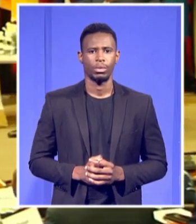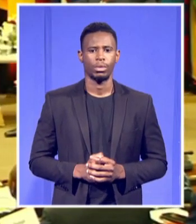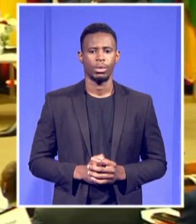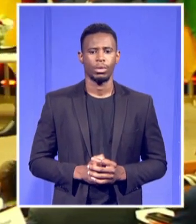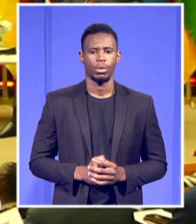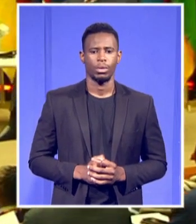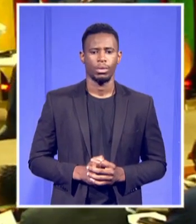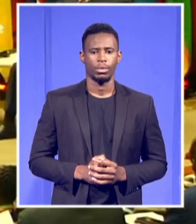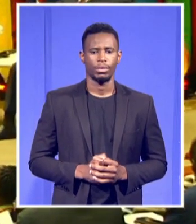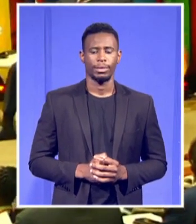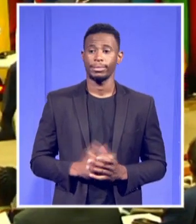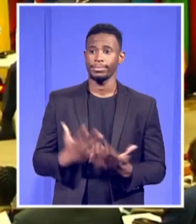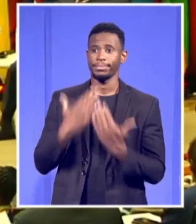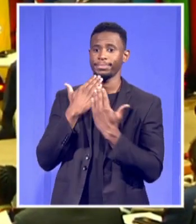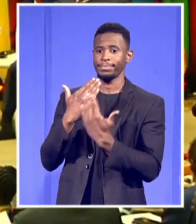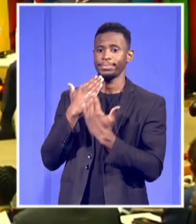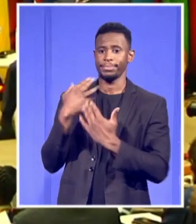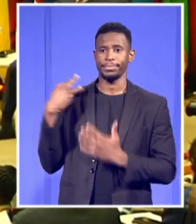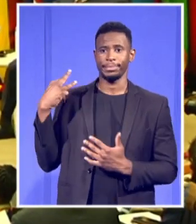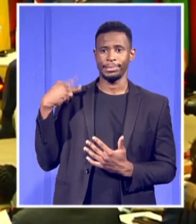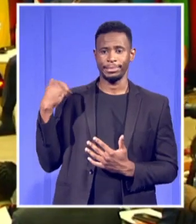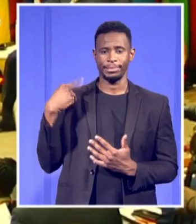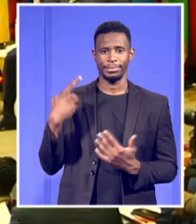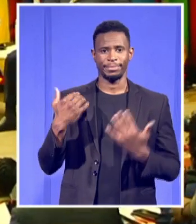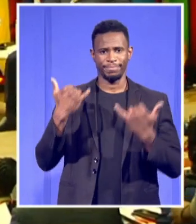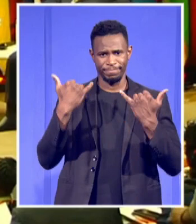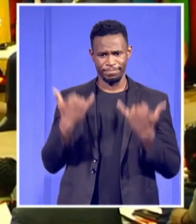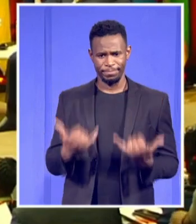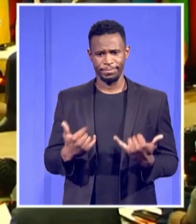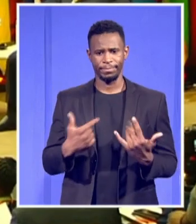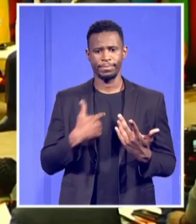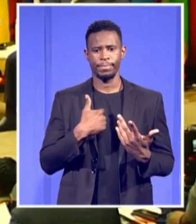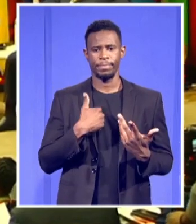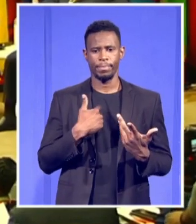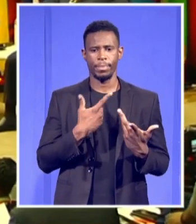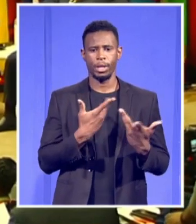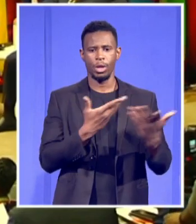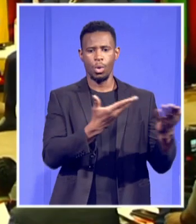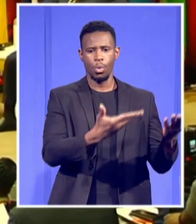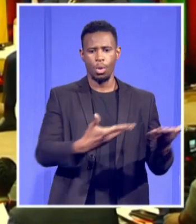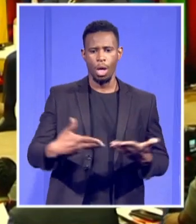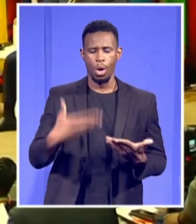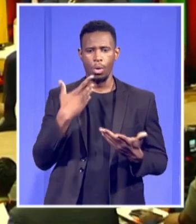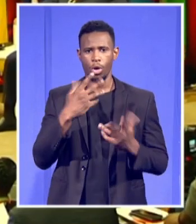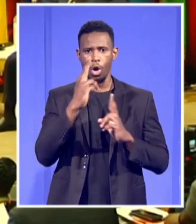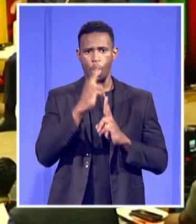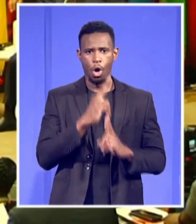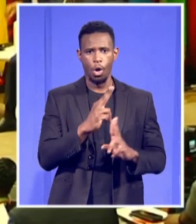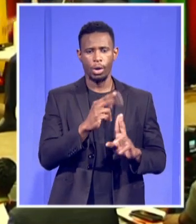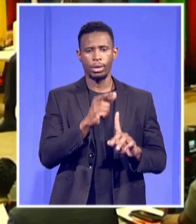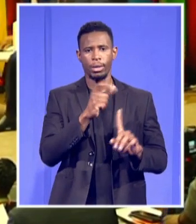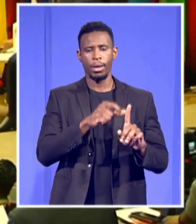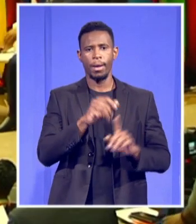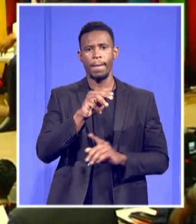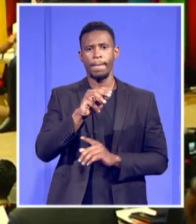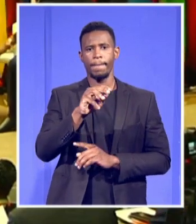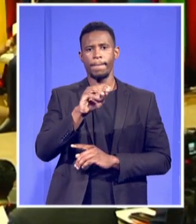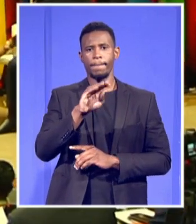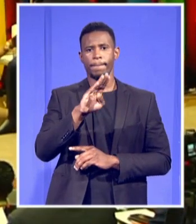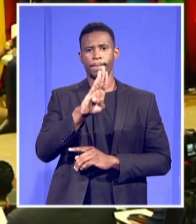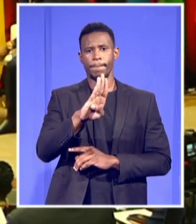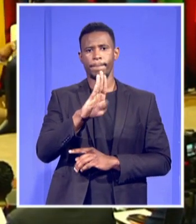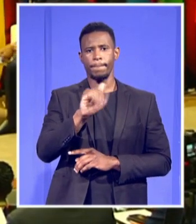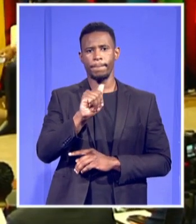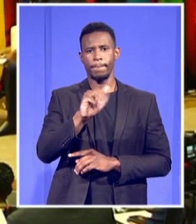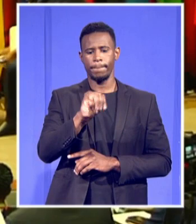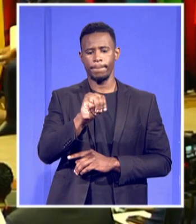Thank you, Minister. It is now my honor to welcome the Honorable Maimunah Mohd, Minister of Urbanism